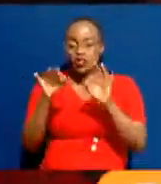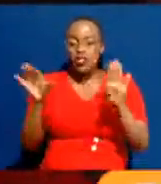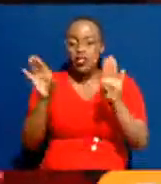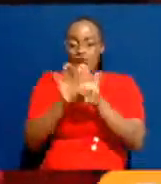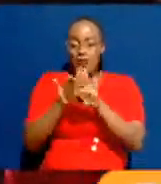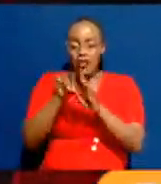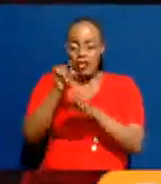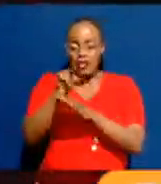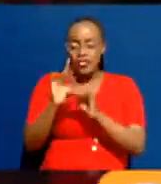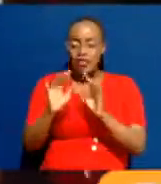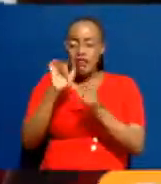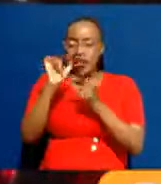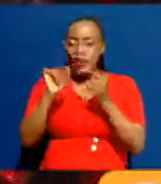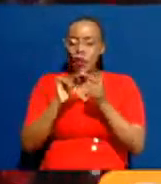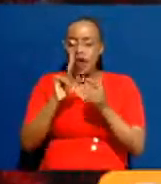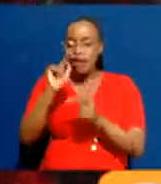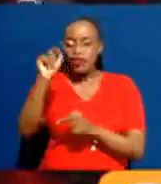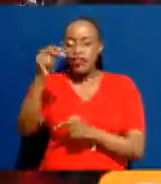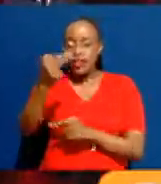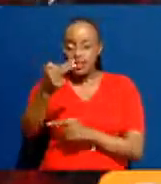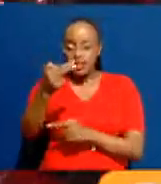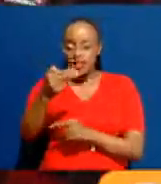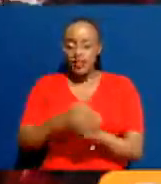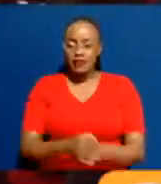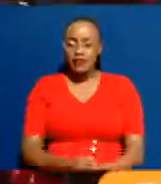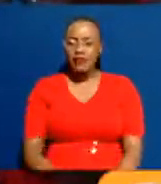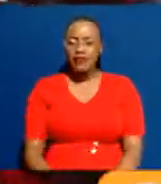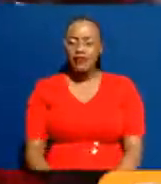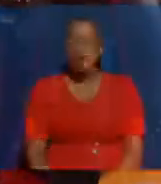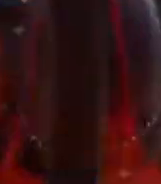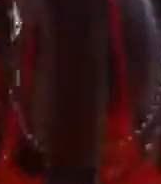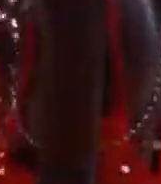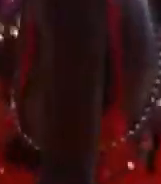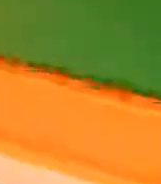the festival Thursday. Hassan Mugambi, Citizen TV.